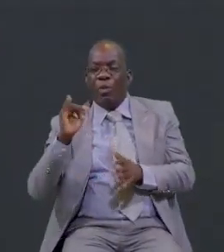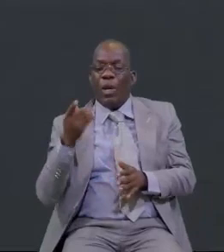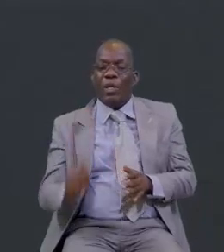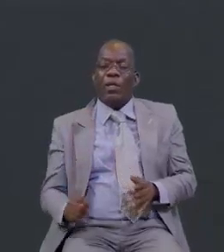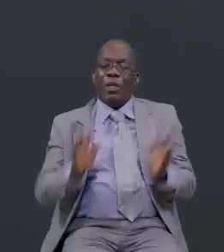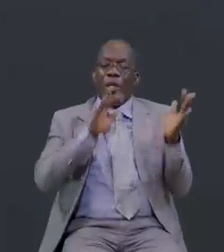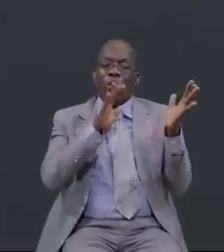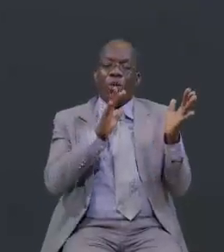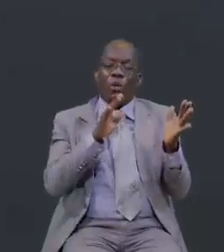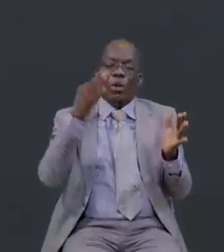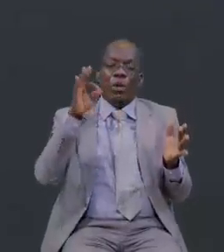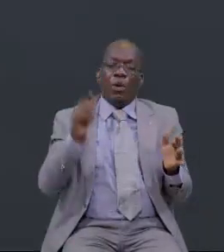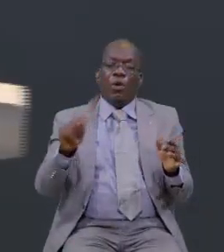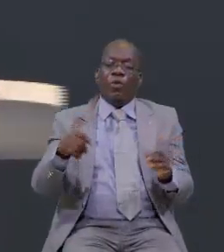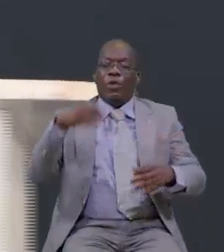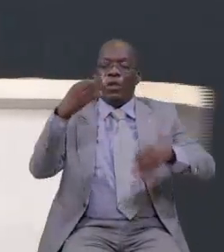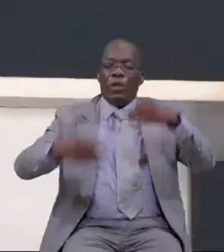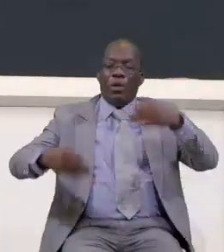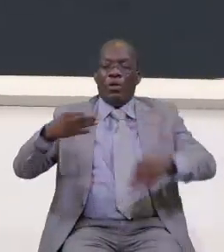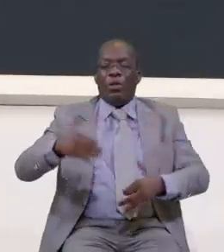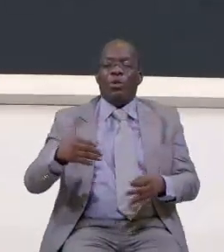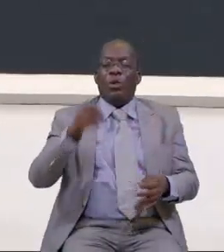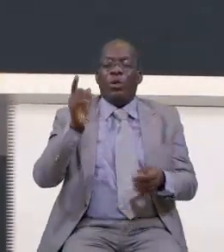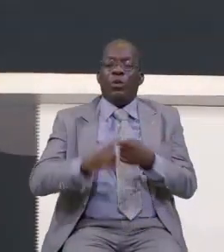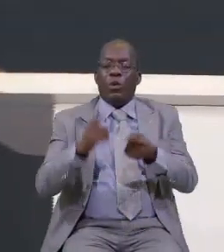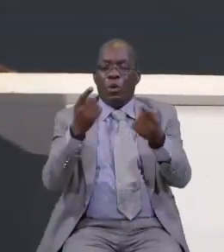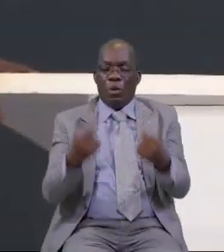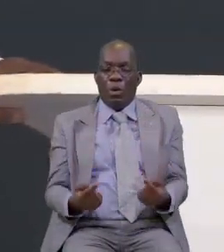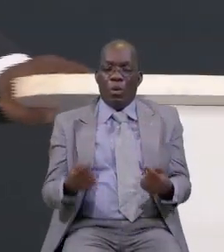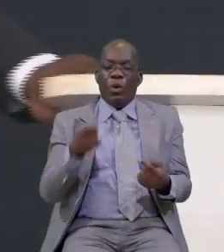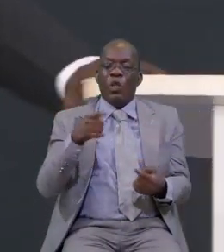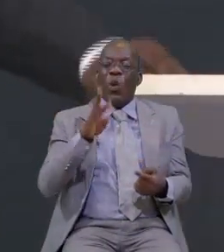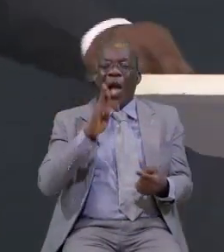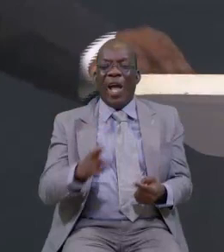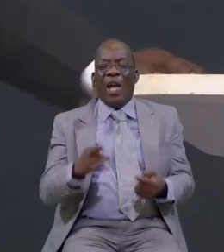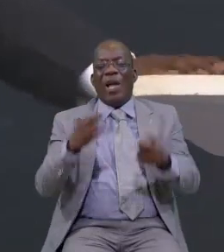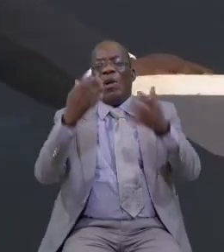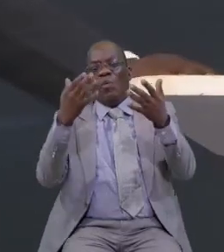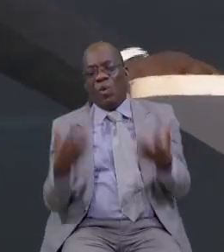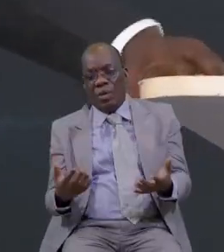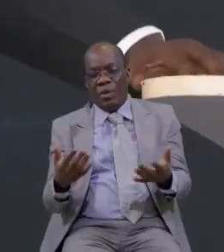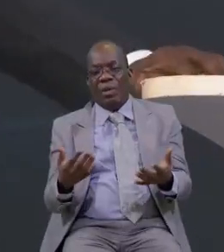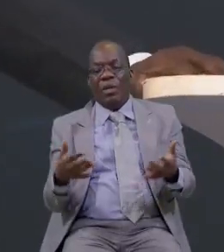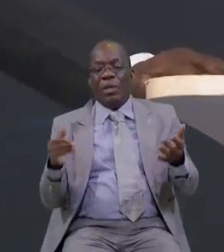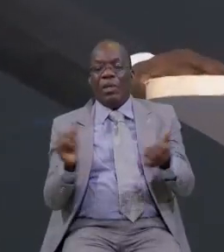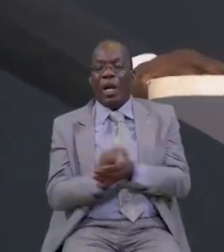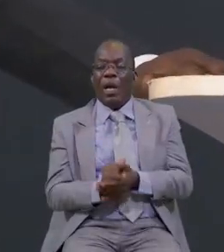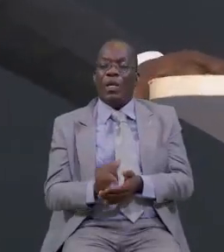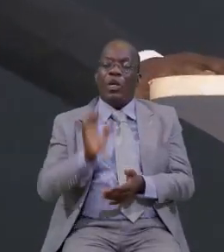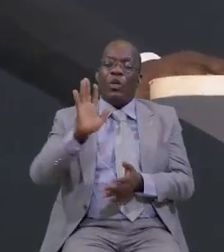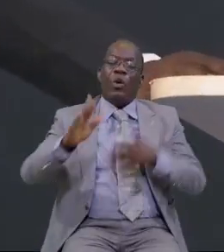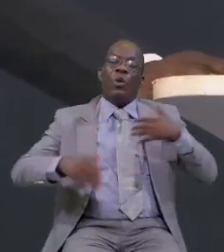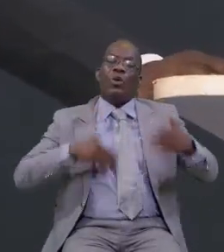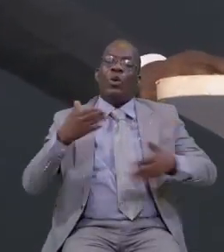of the judgment to come, you are so weighed down that even your joy is the